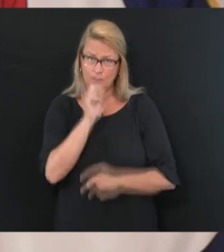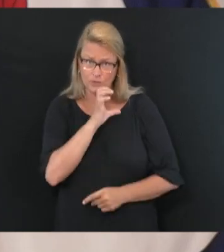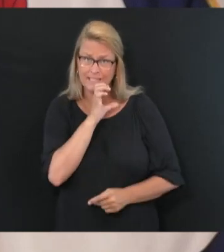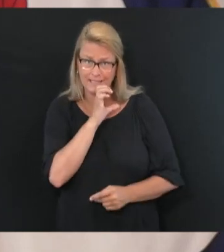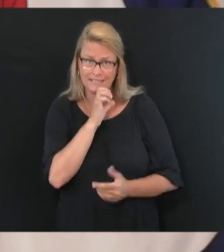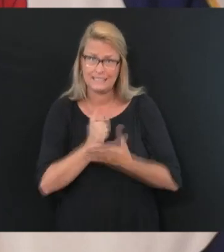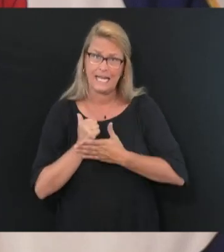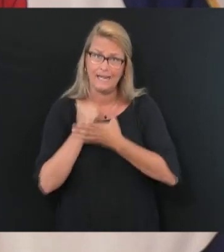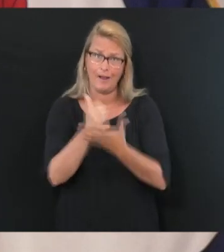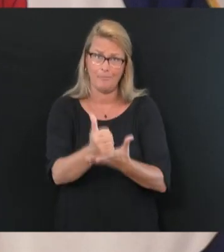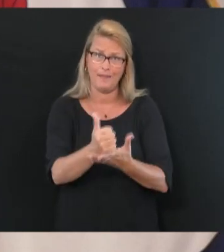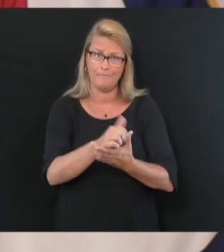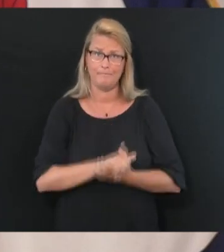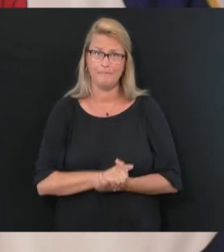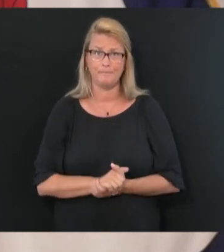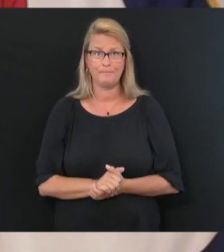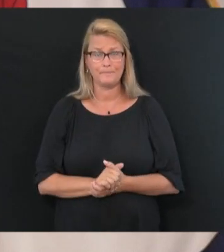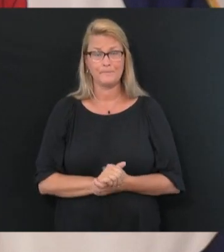every way.